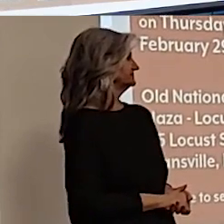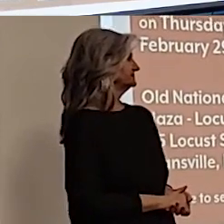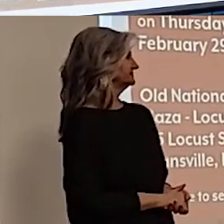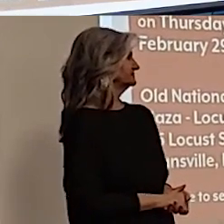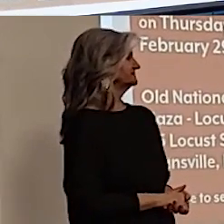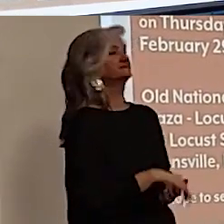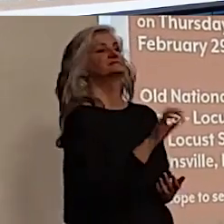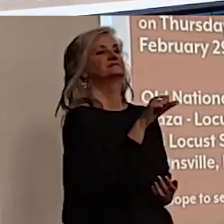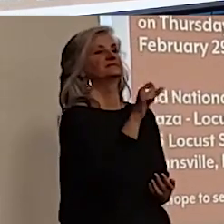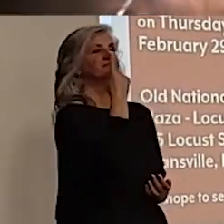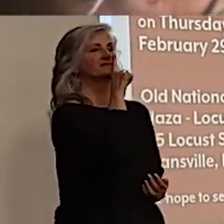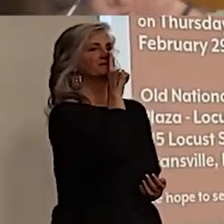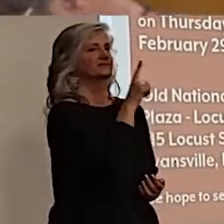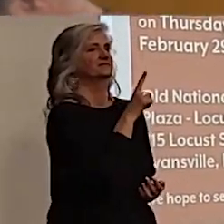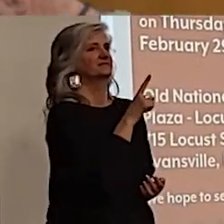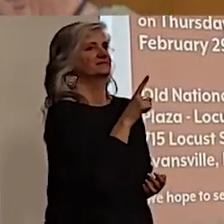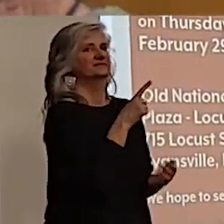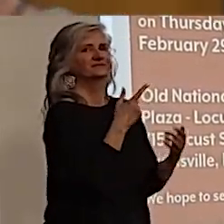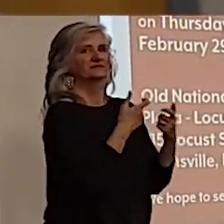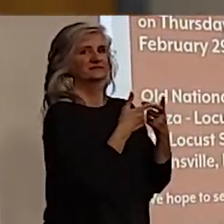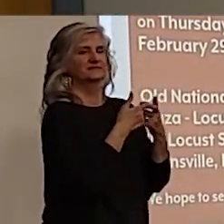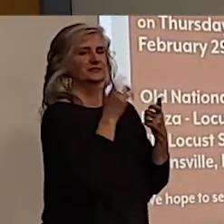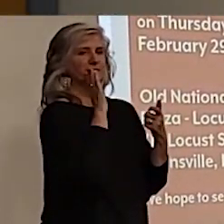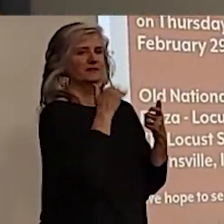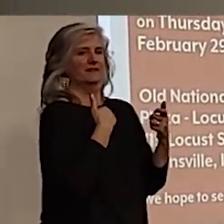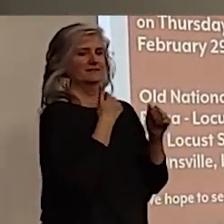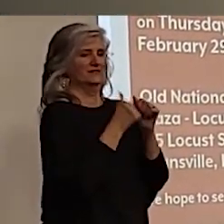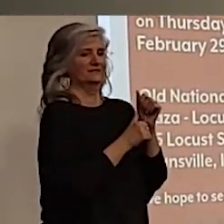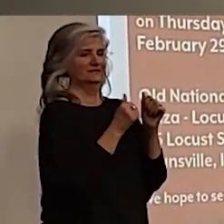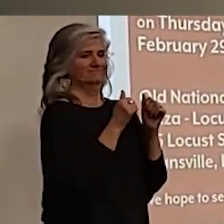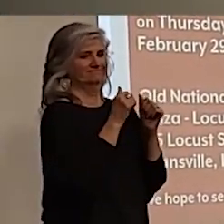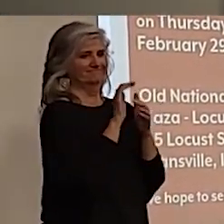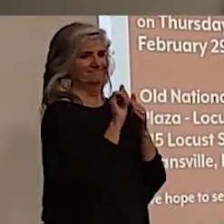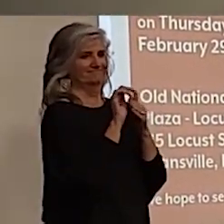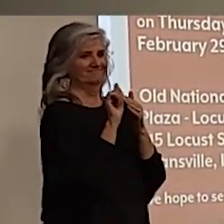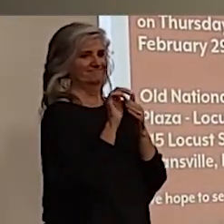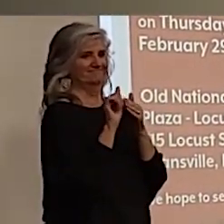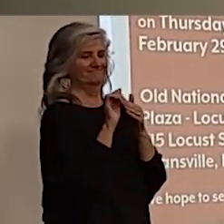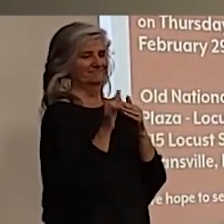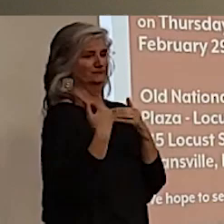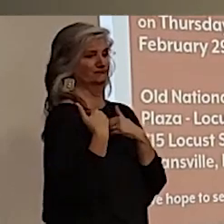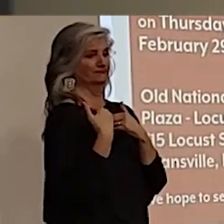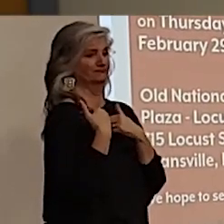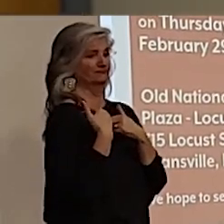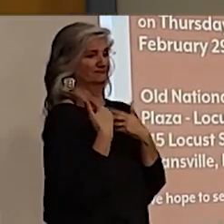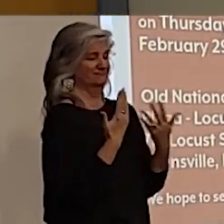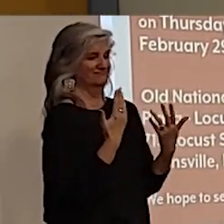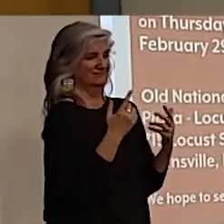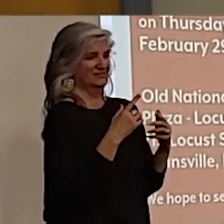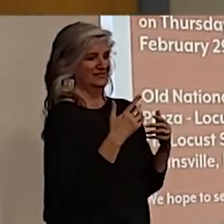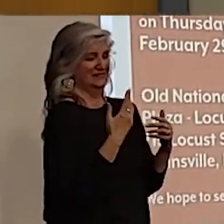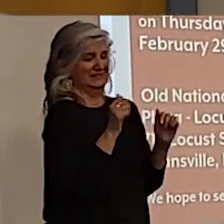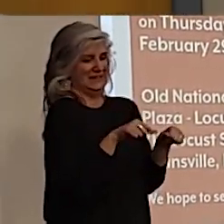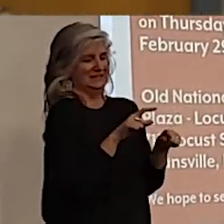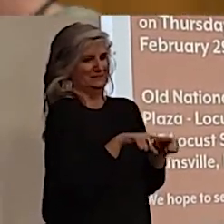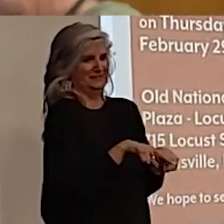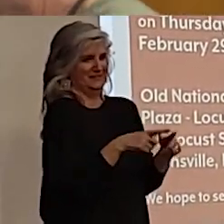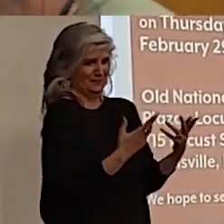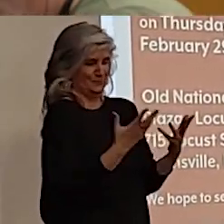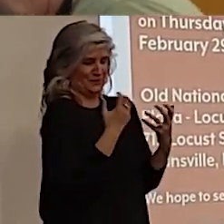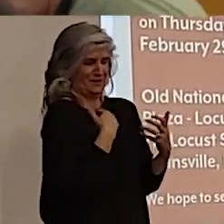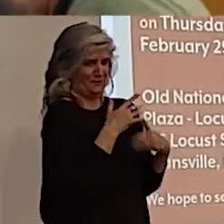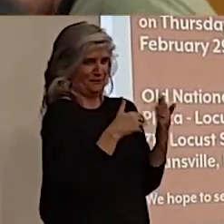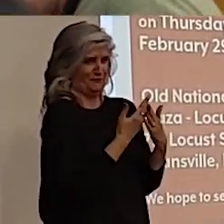Yeah, certainly utilities will frame every dollar they spend as reliability, reliability, reliability, right? I mean, we all want reliable